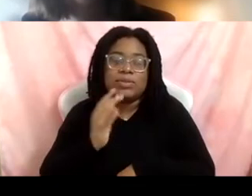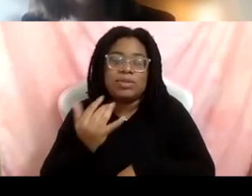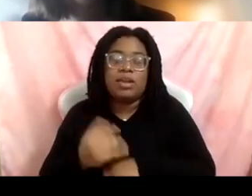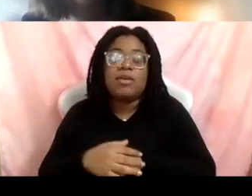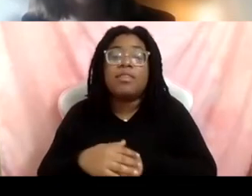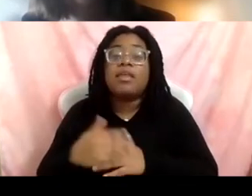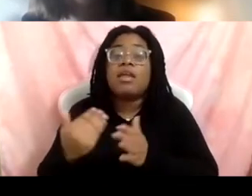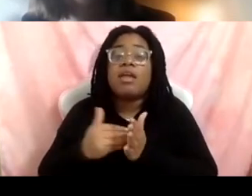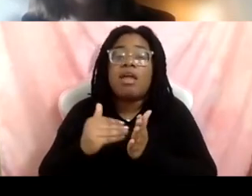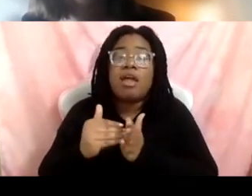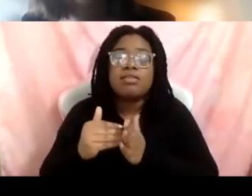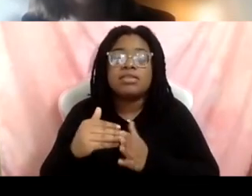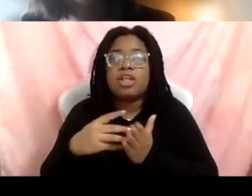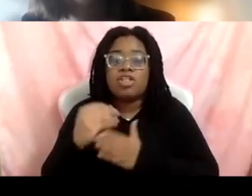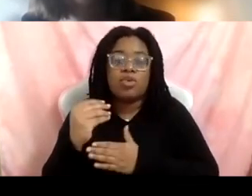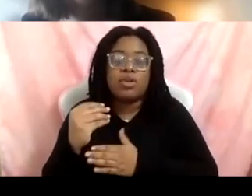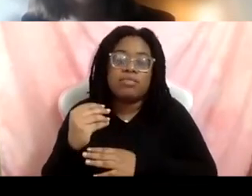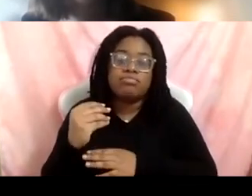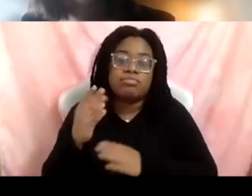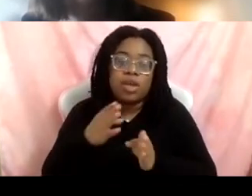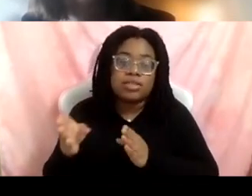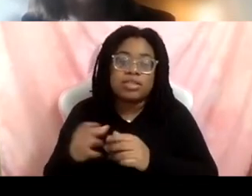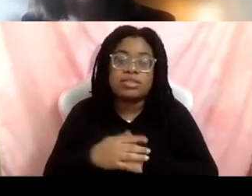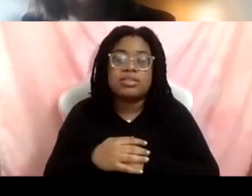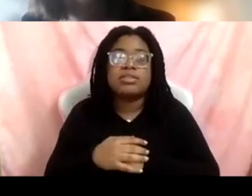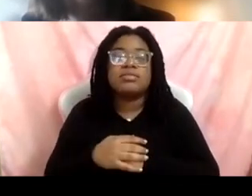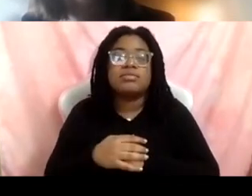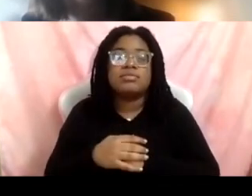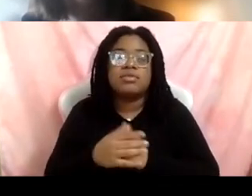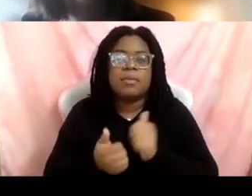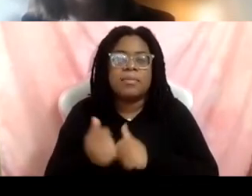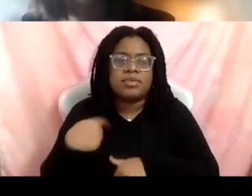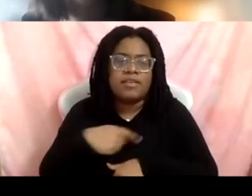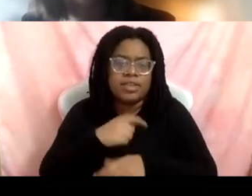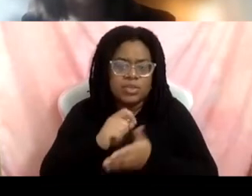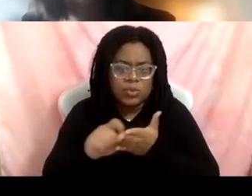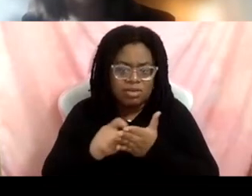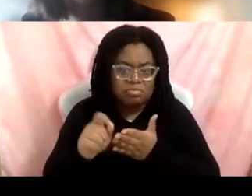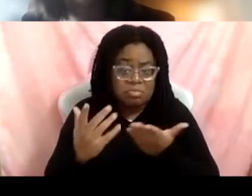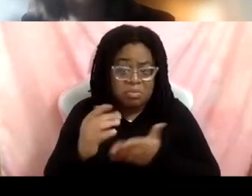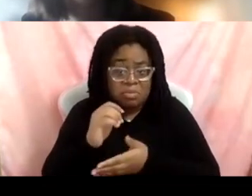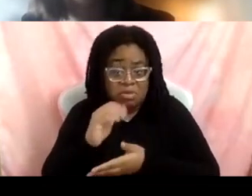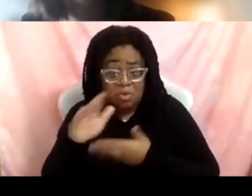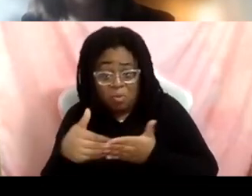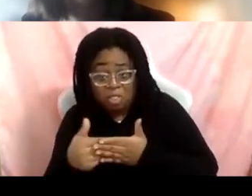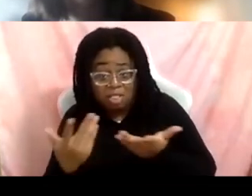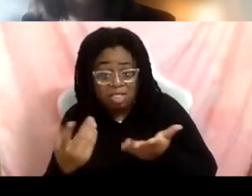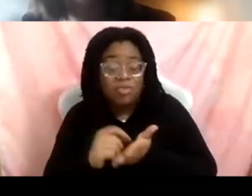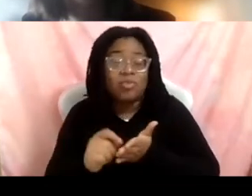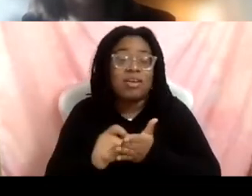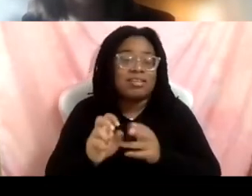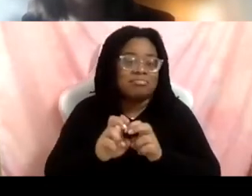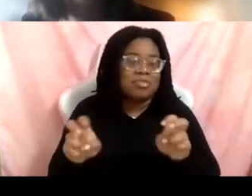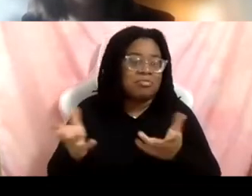learning process. Let's see. Well, I think most of us are writers, if not all of us, in some capacity on this panel.